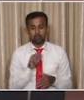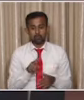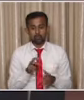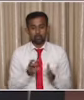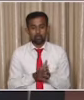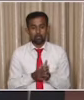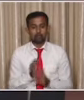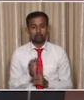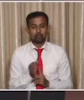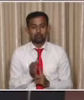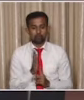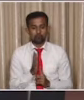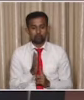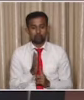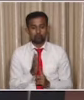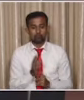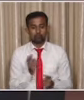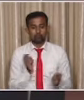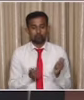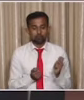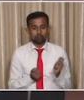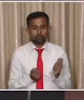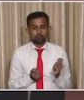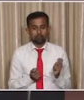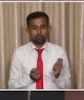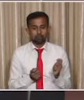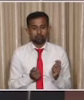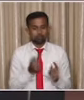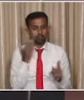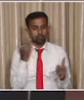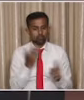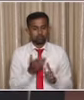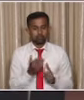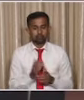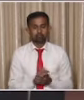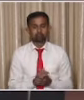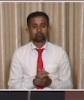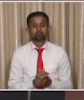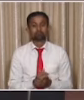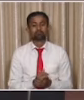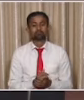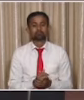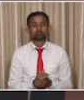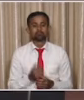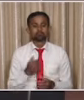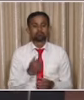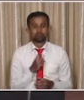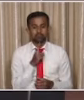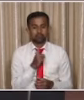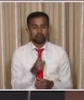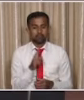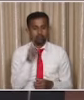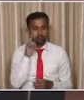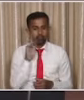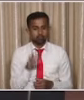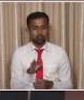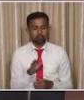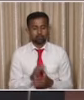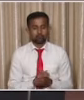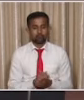One thing about cricket, you are talking about reforms, Peter Ferry report and all that. But I must tell you, in India, what they did was,